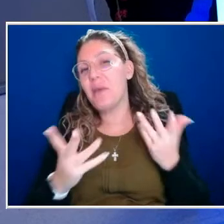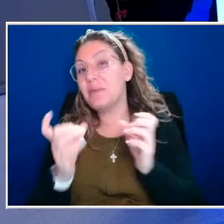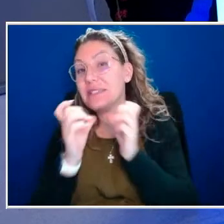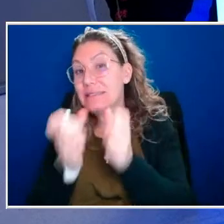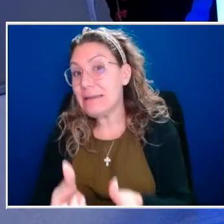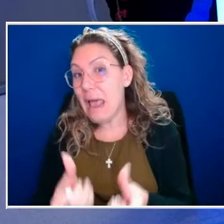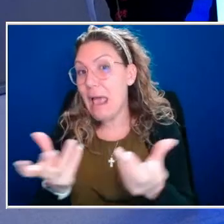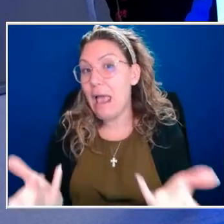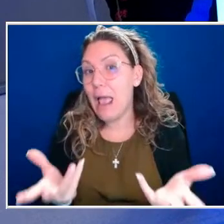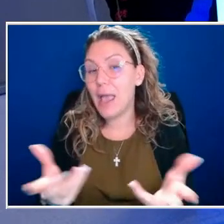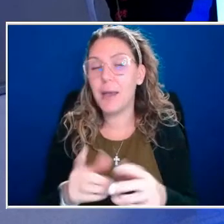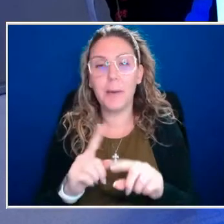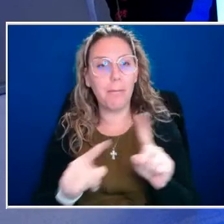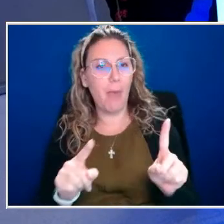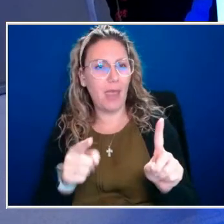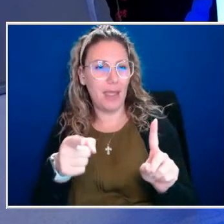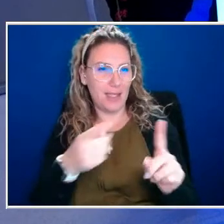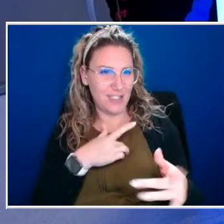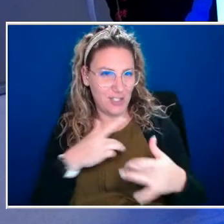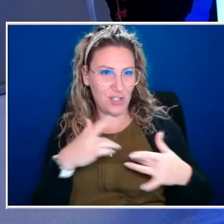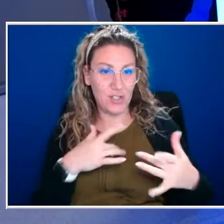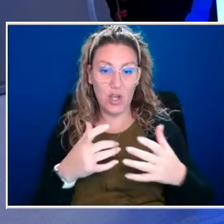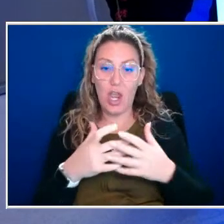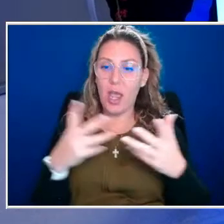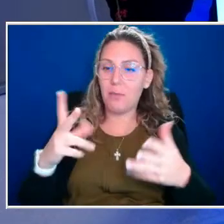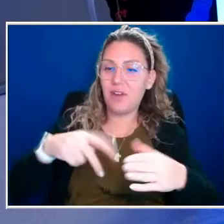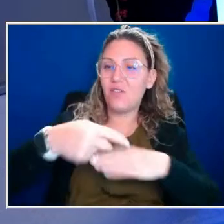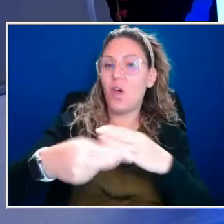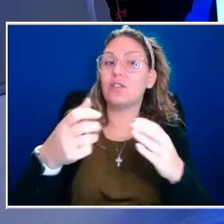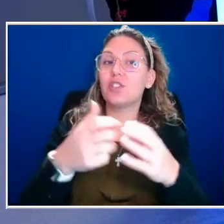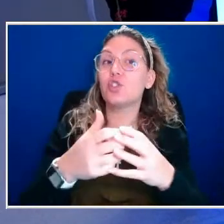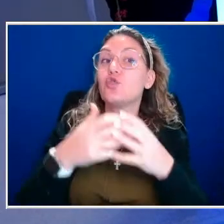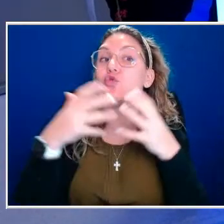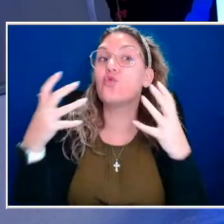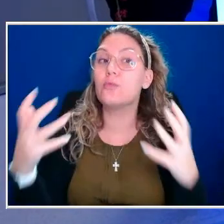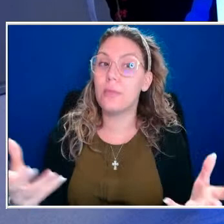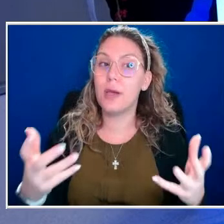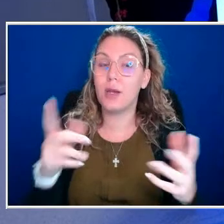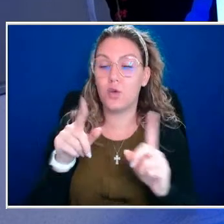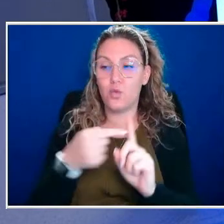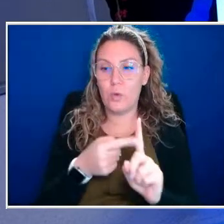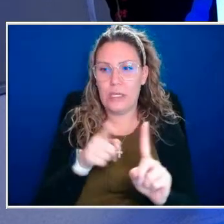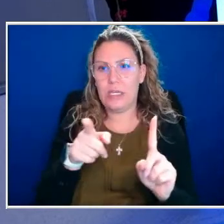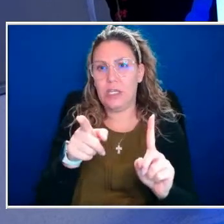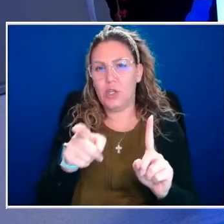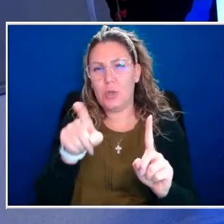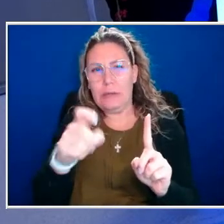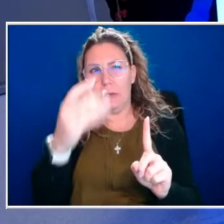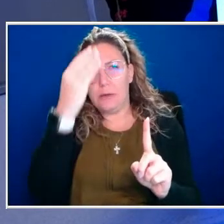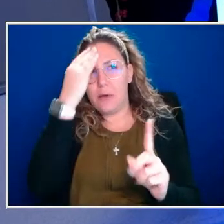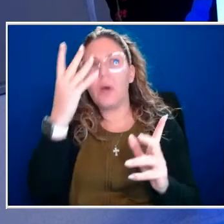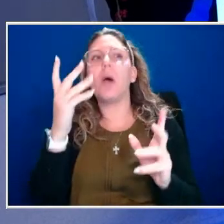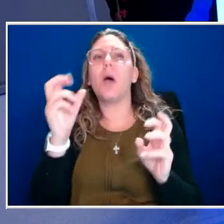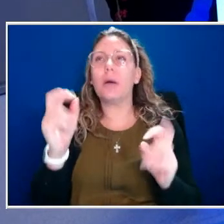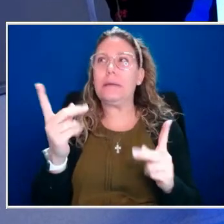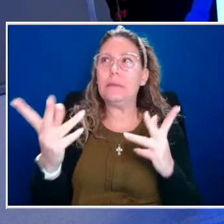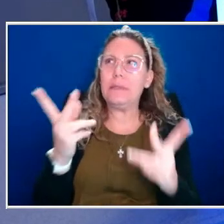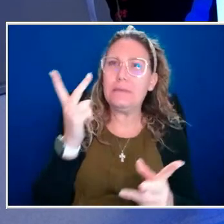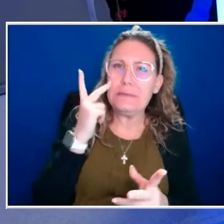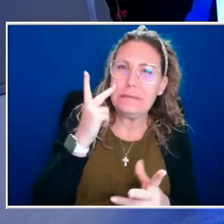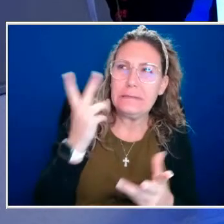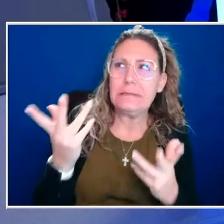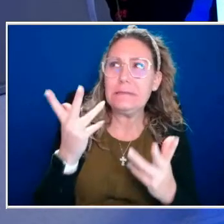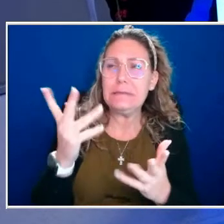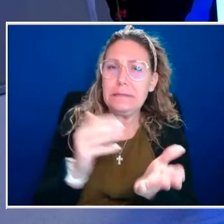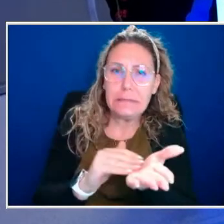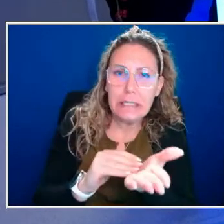concerned. How many falls is too many? When should you know that it's time to go seek help, see a doctor,